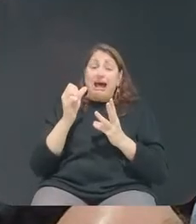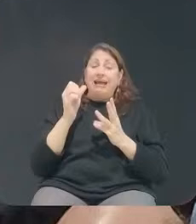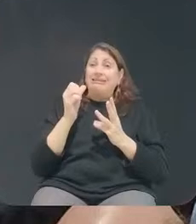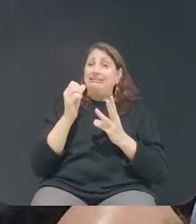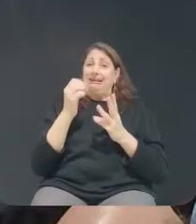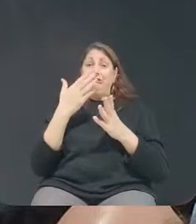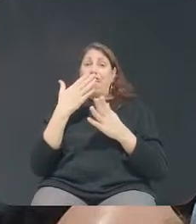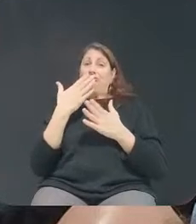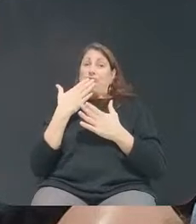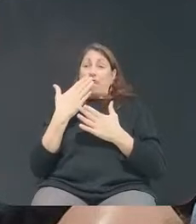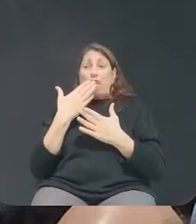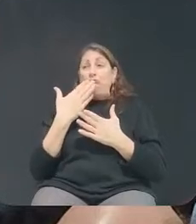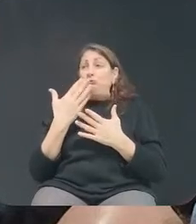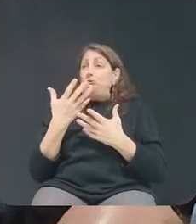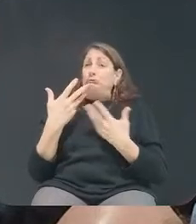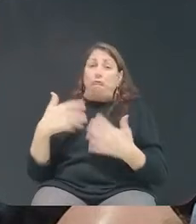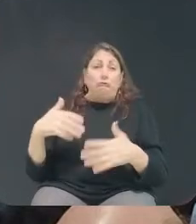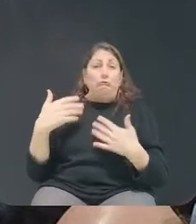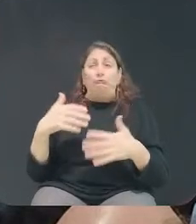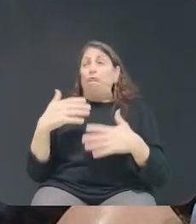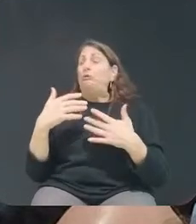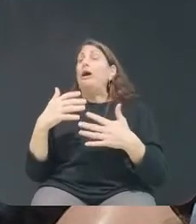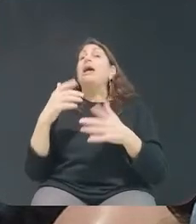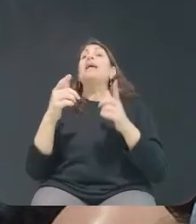Days later, the city passed Ordinance